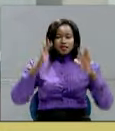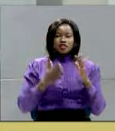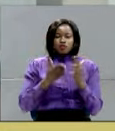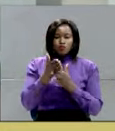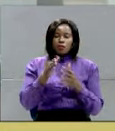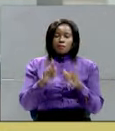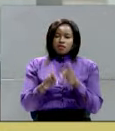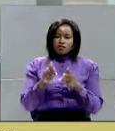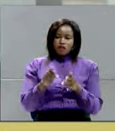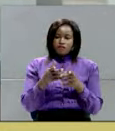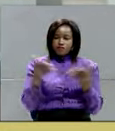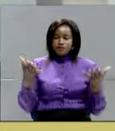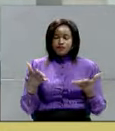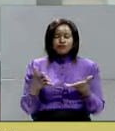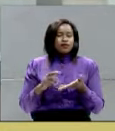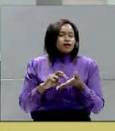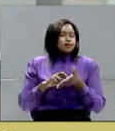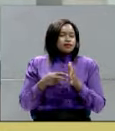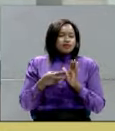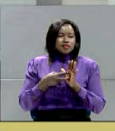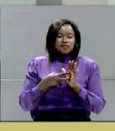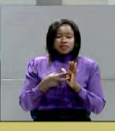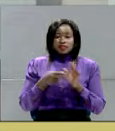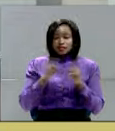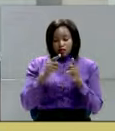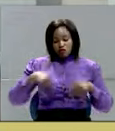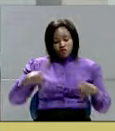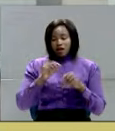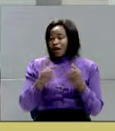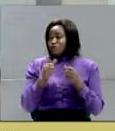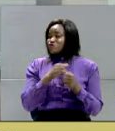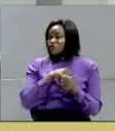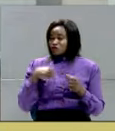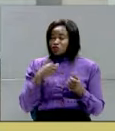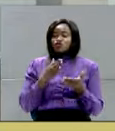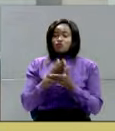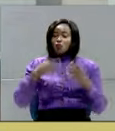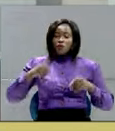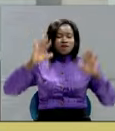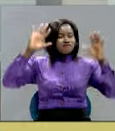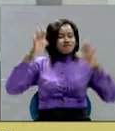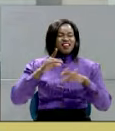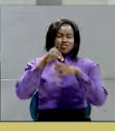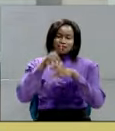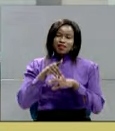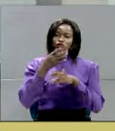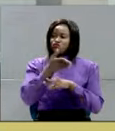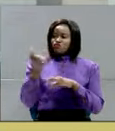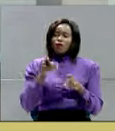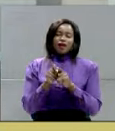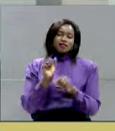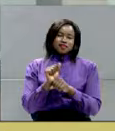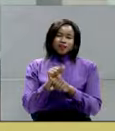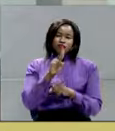people. Therefore, it's undeniable that our success depends on you as the staff